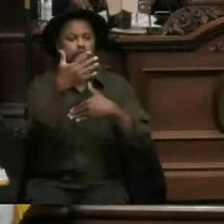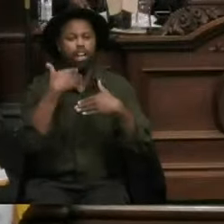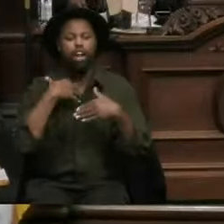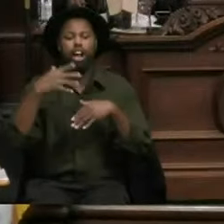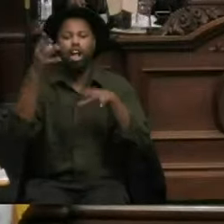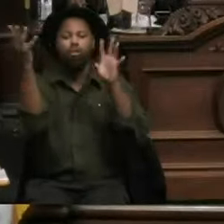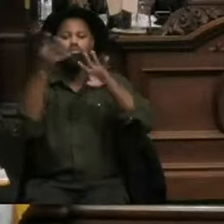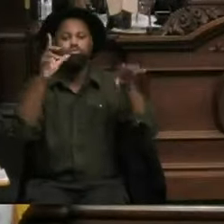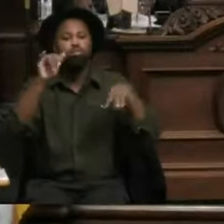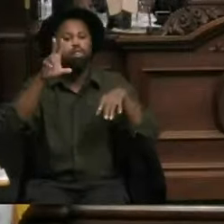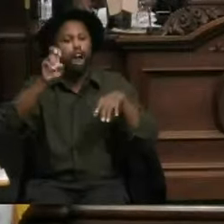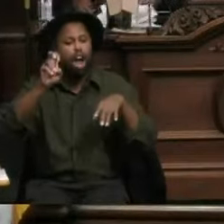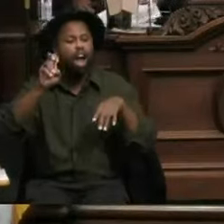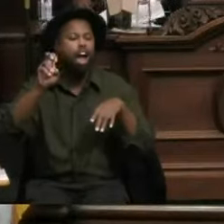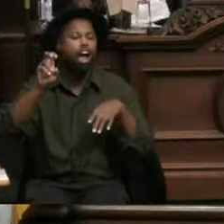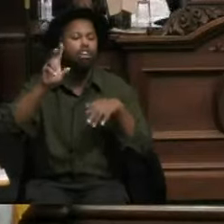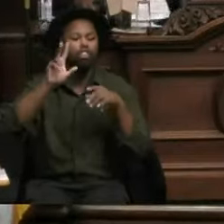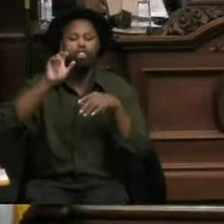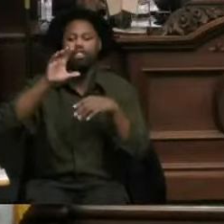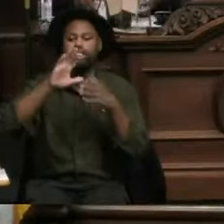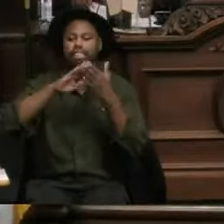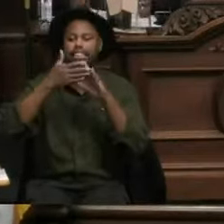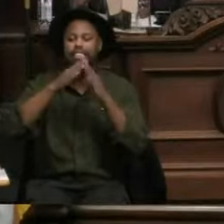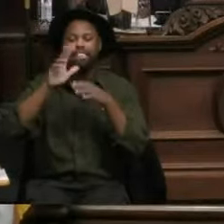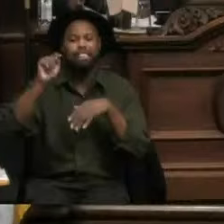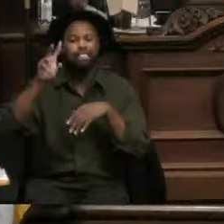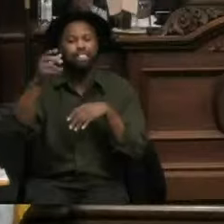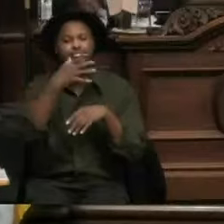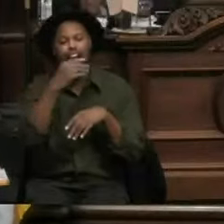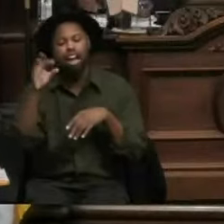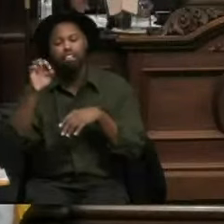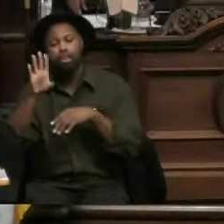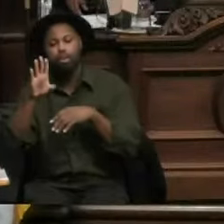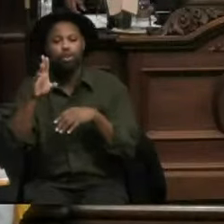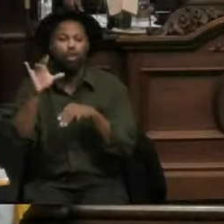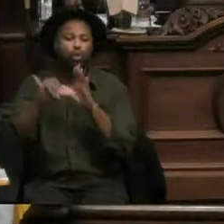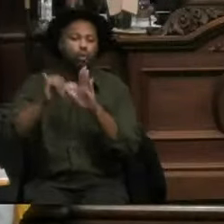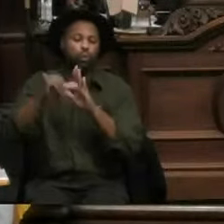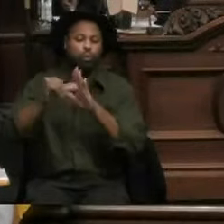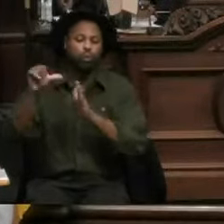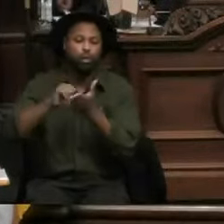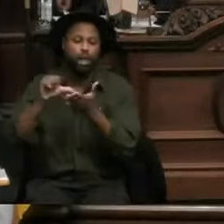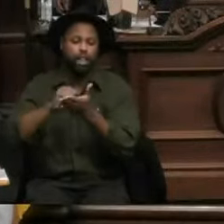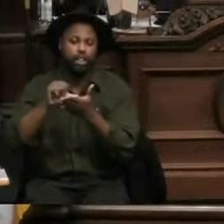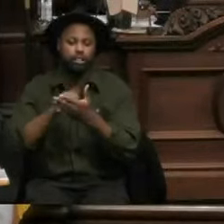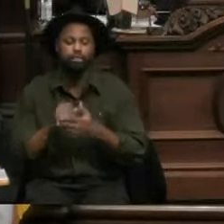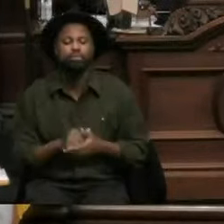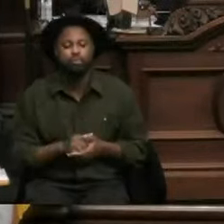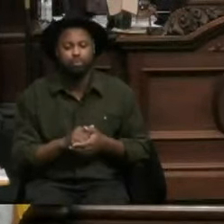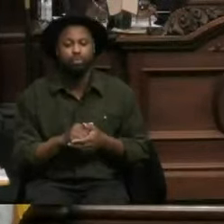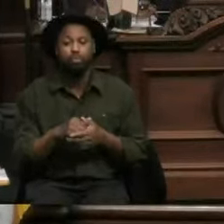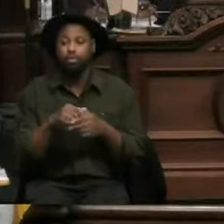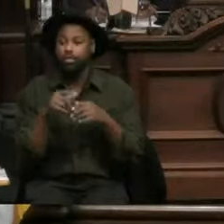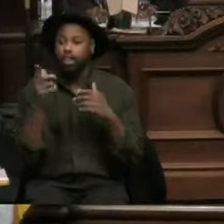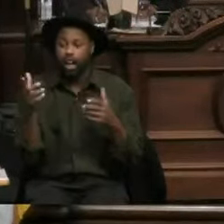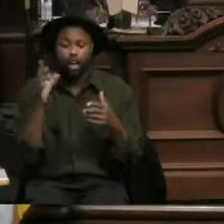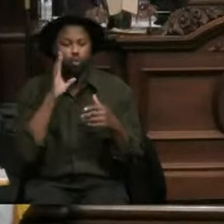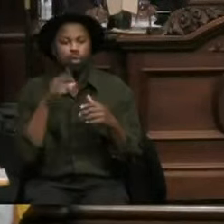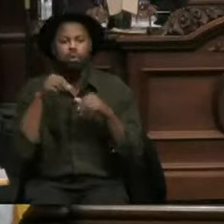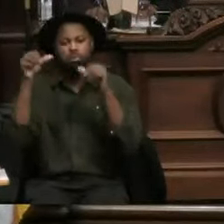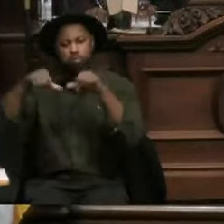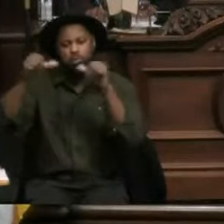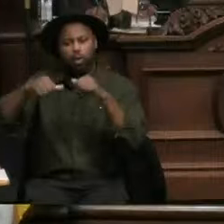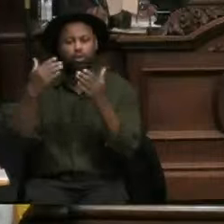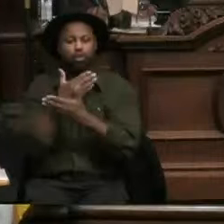live on City 12 TV, as well as the City Council's Facebook and YouTube pages. We also continue to post meeting information